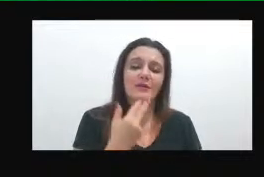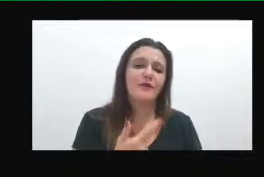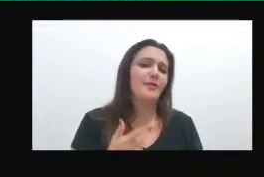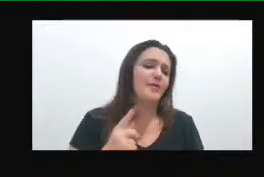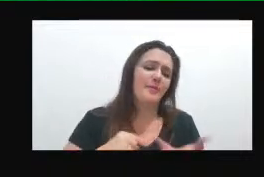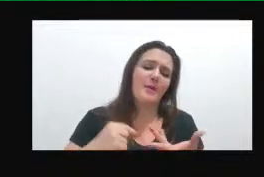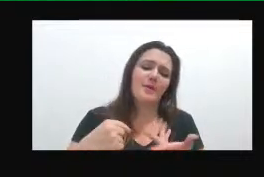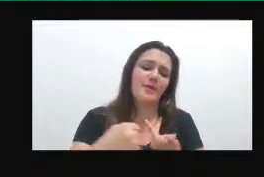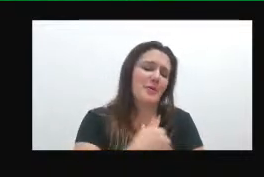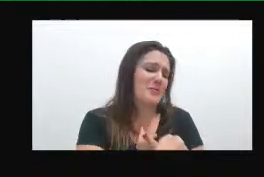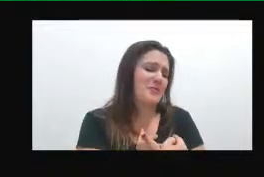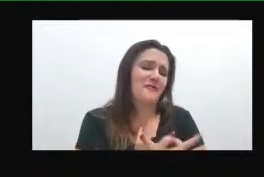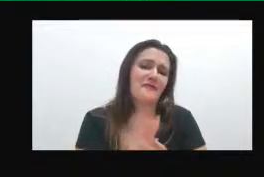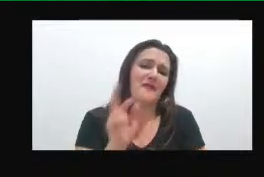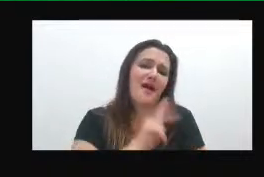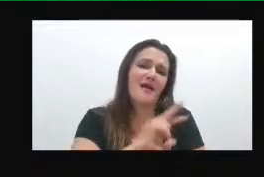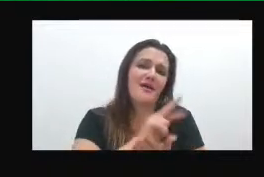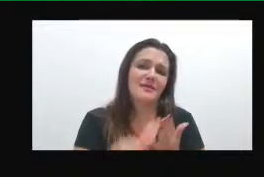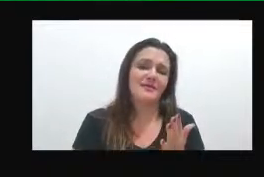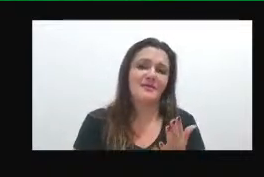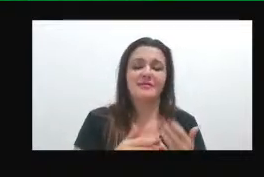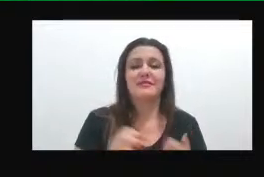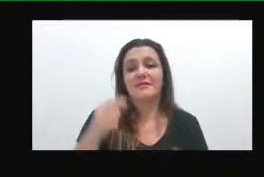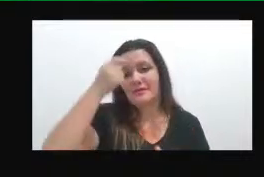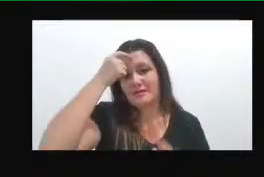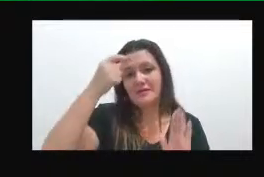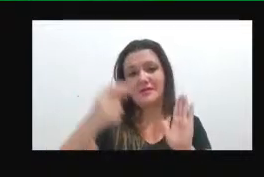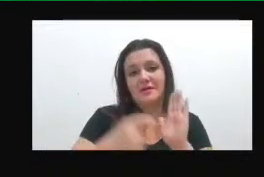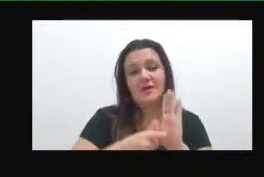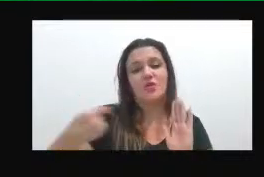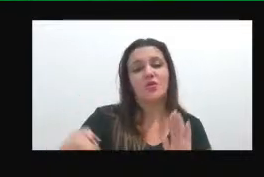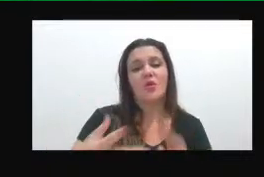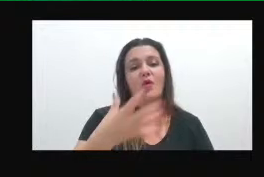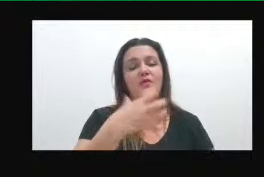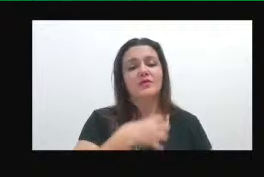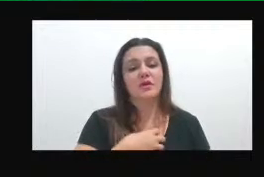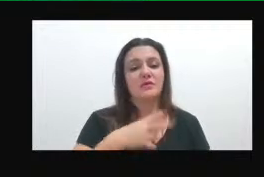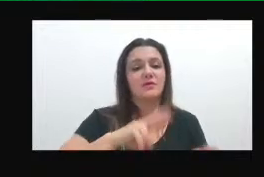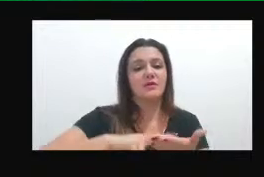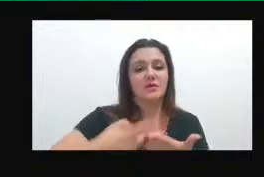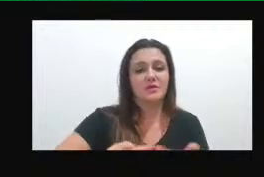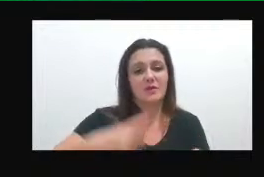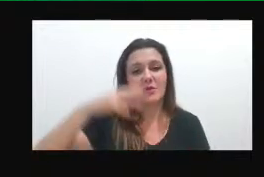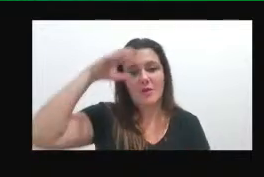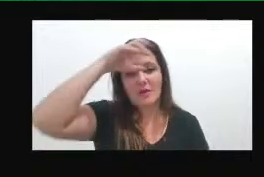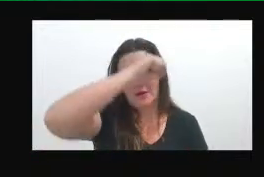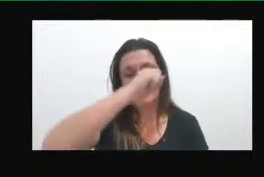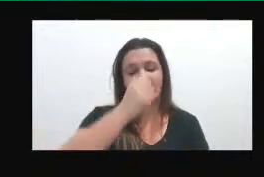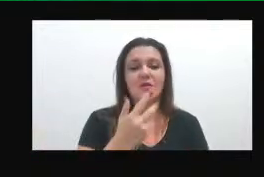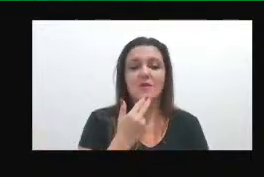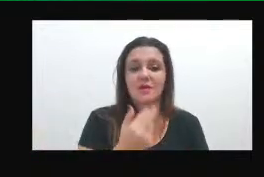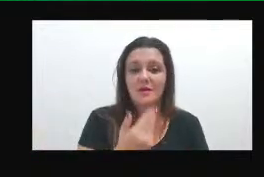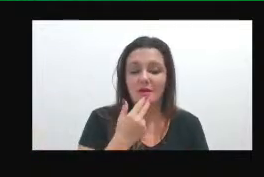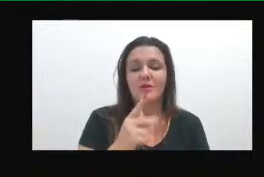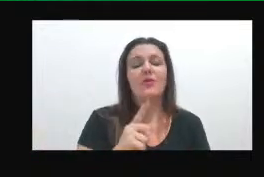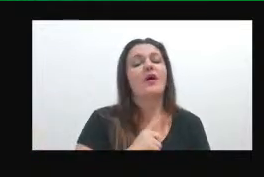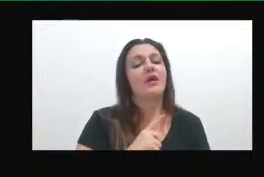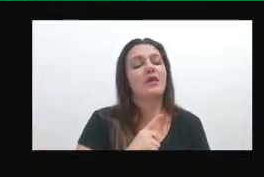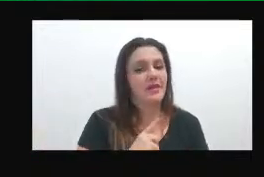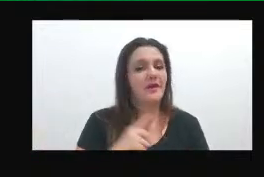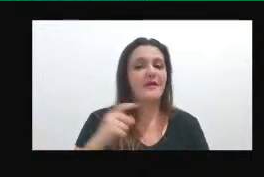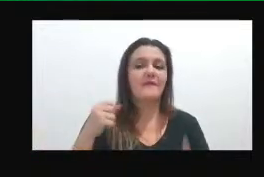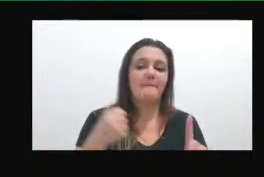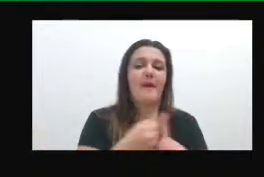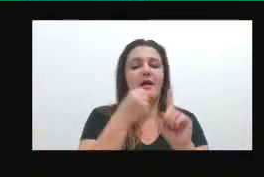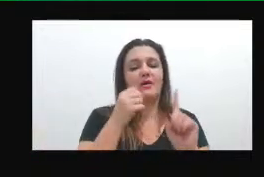learning language apps and instant translation, has made an impact on some kind of language learning and